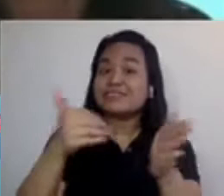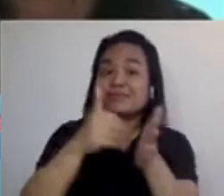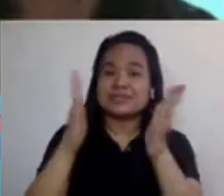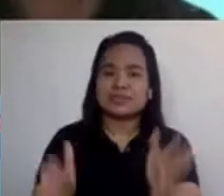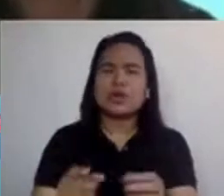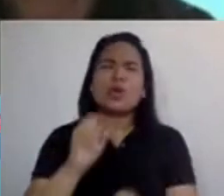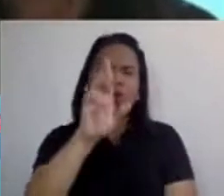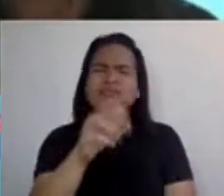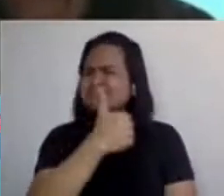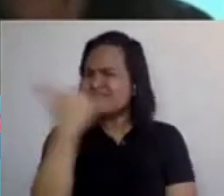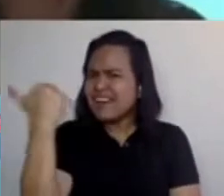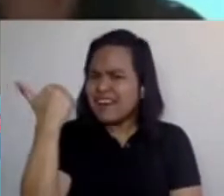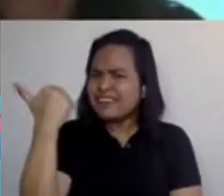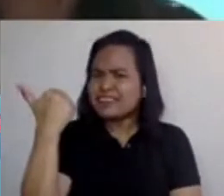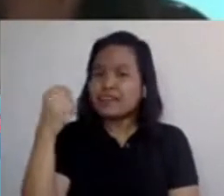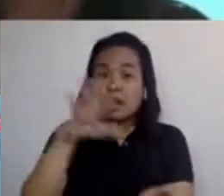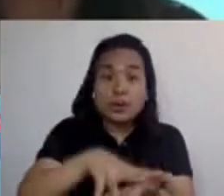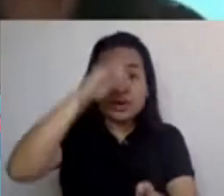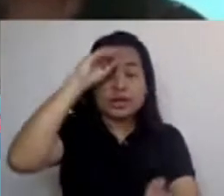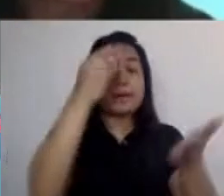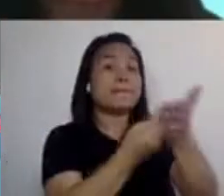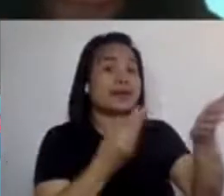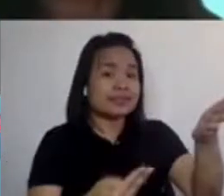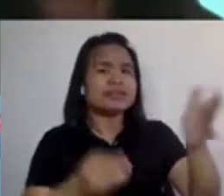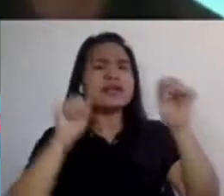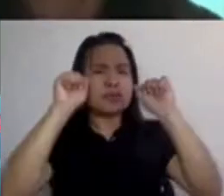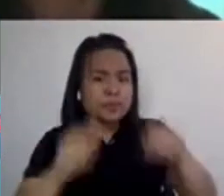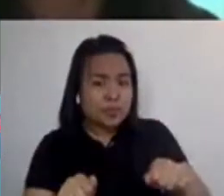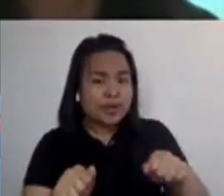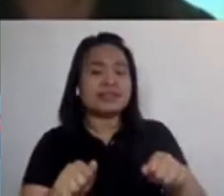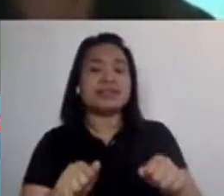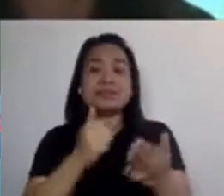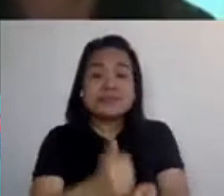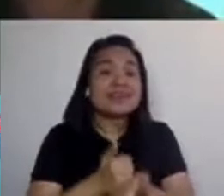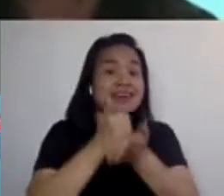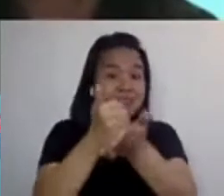think hit this particular objective. So aside